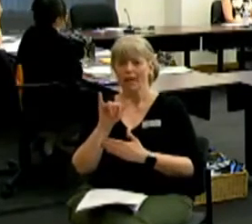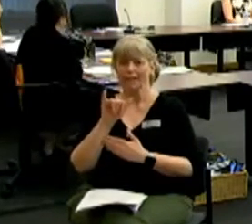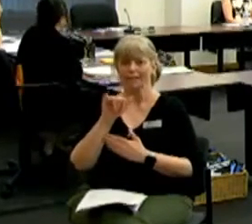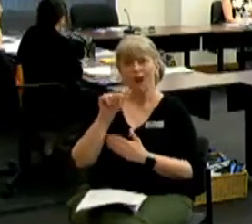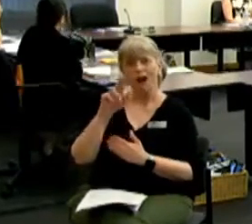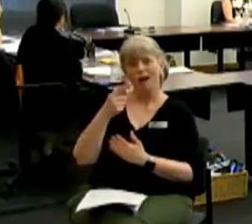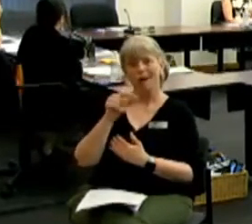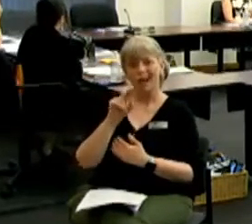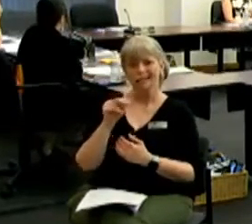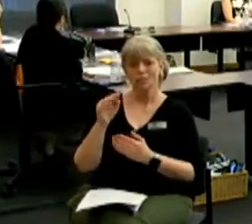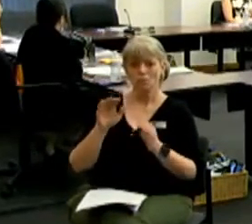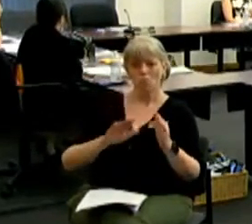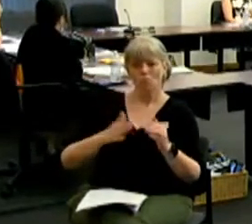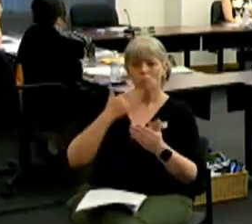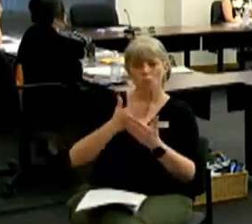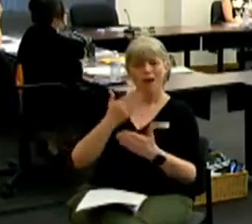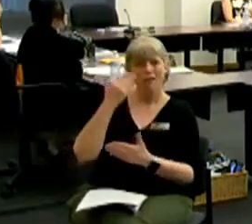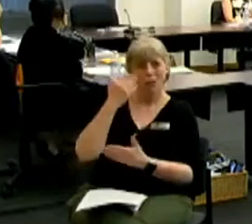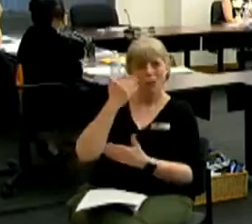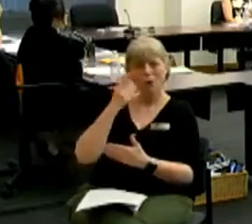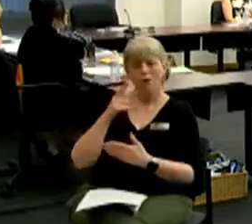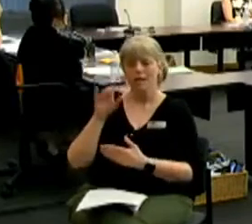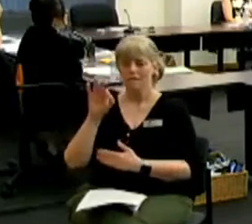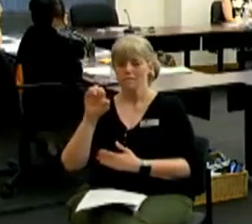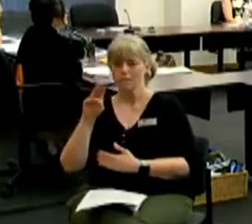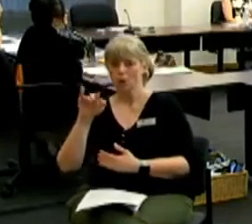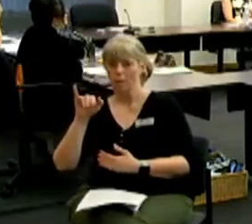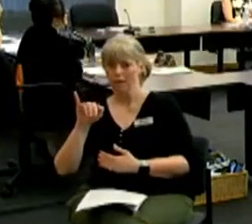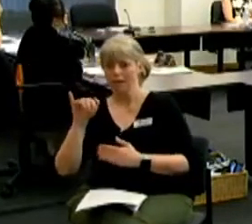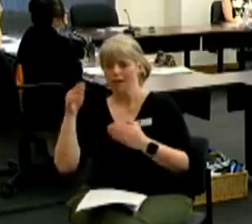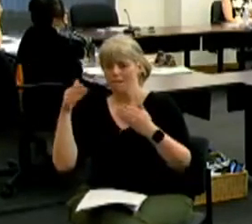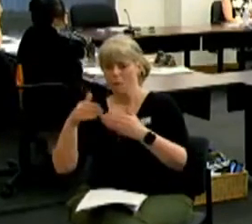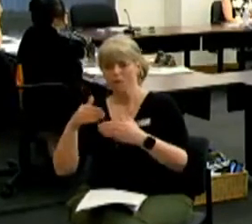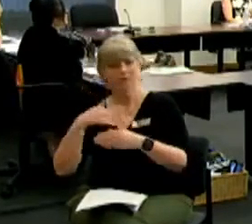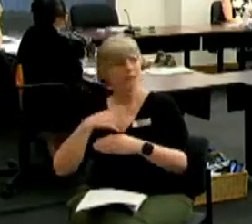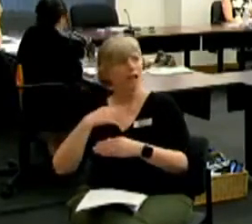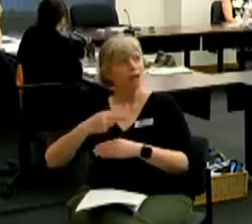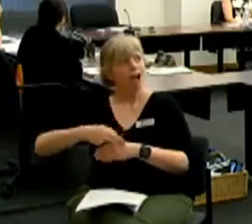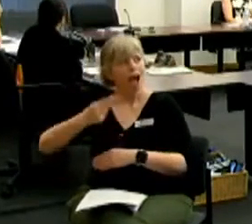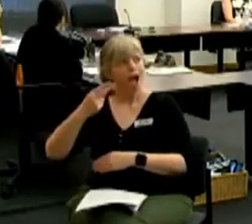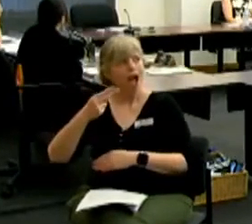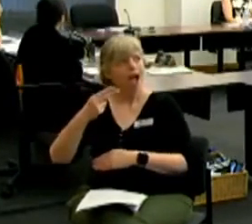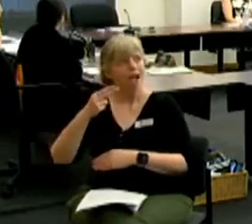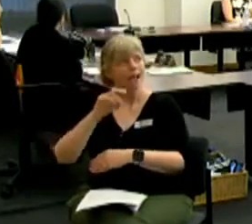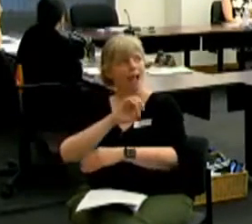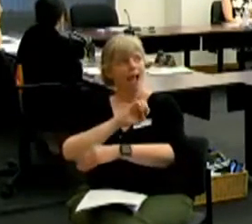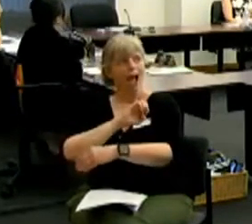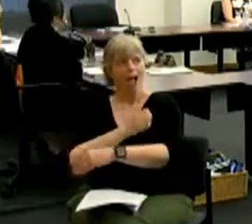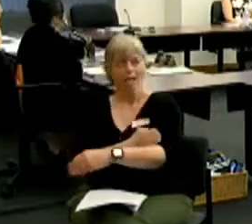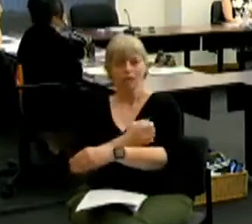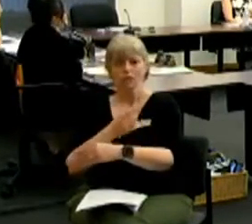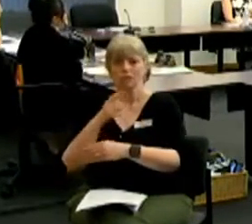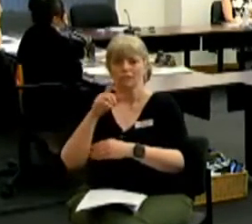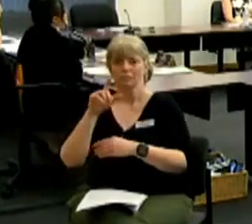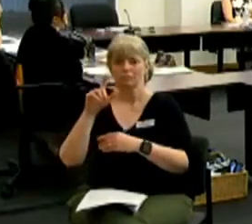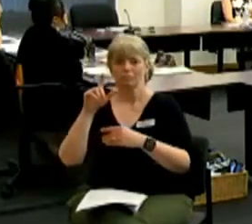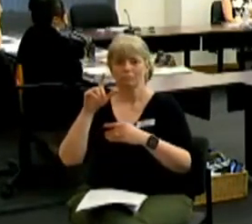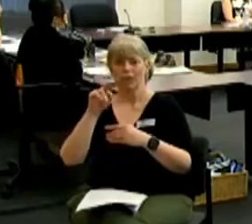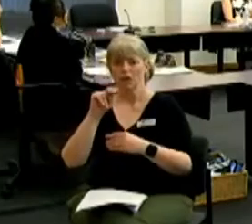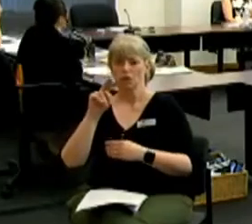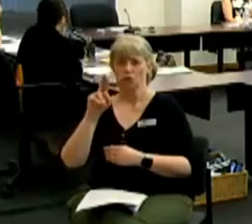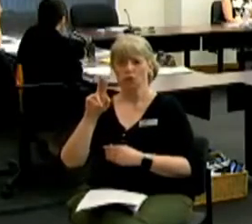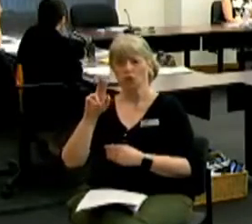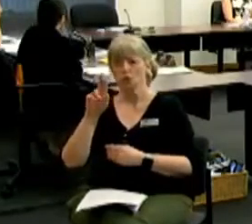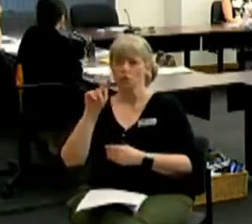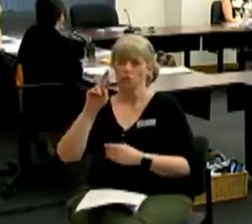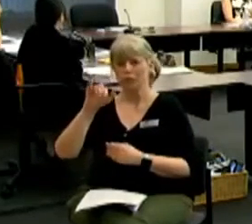bit more well known around here. Fermilab focuses more on the high energy particle side of things. They have a really cool W boson and neutrinos. Never